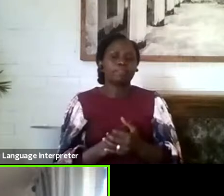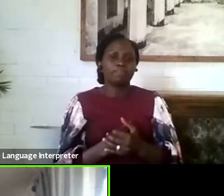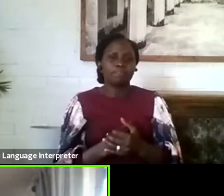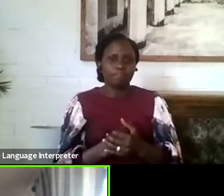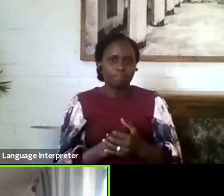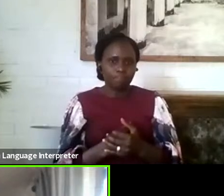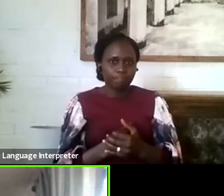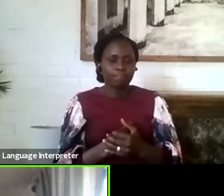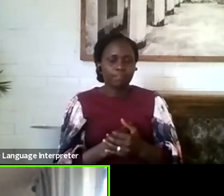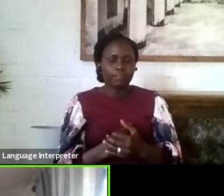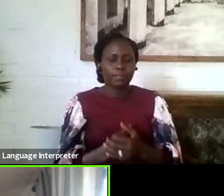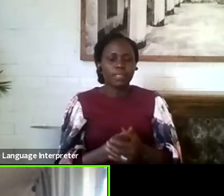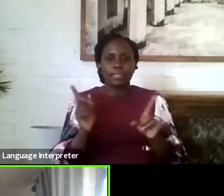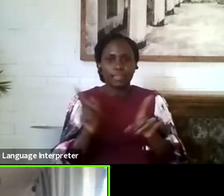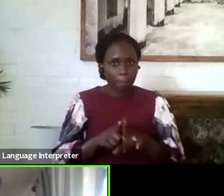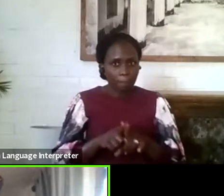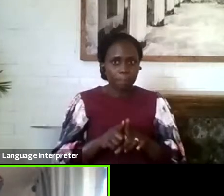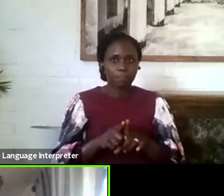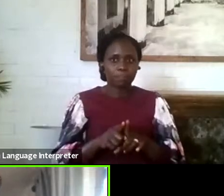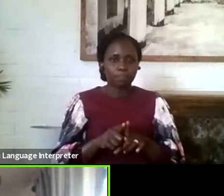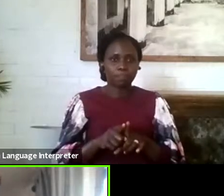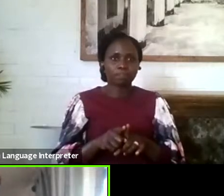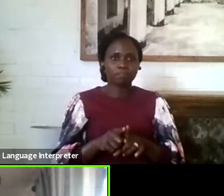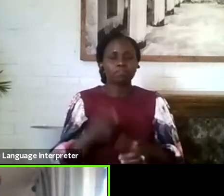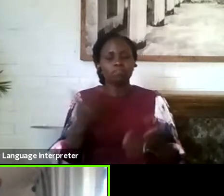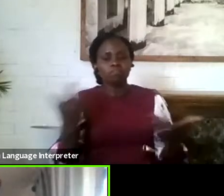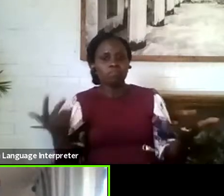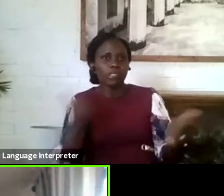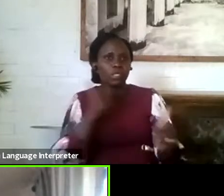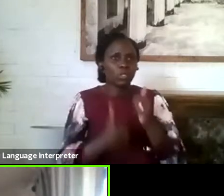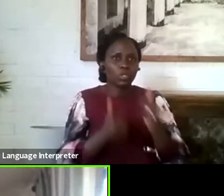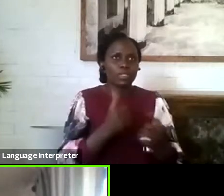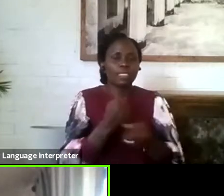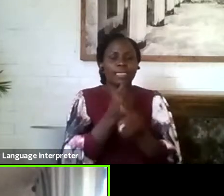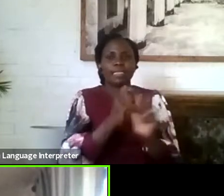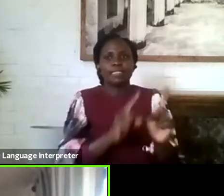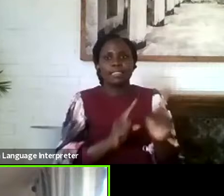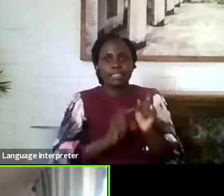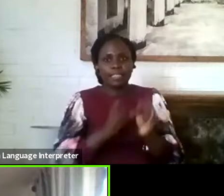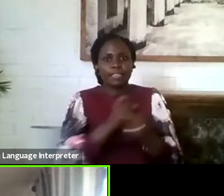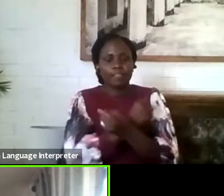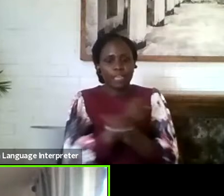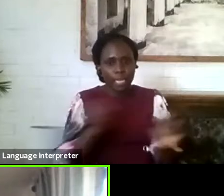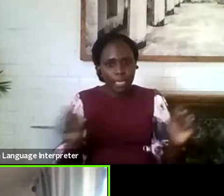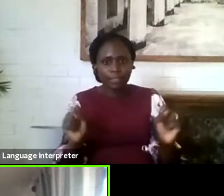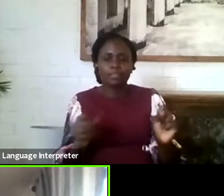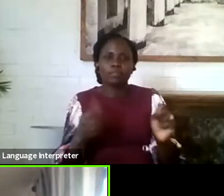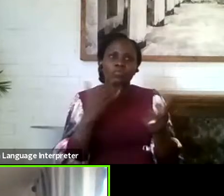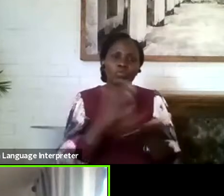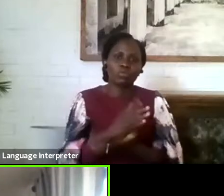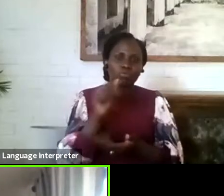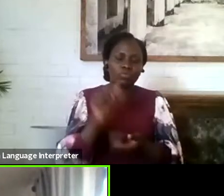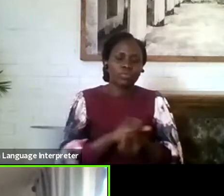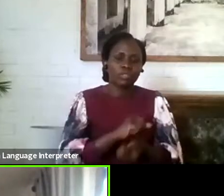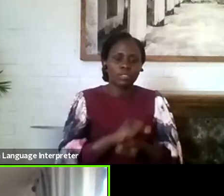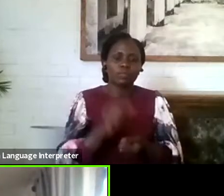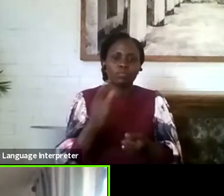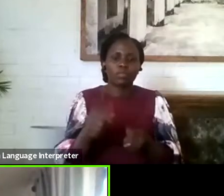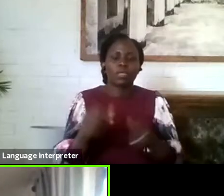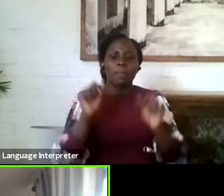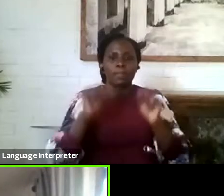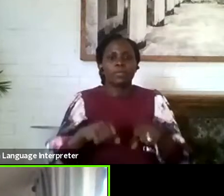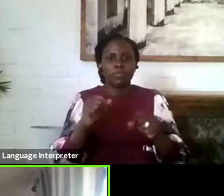course, regardless of every safeguard that is put in place, breaches are still possible. And because of